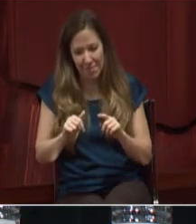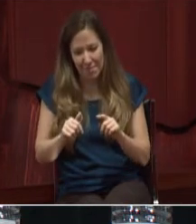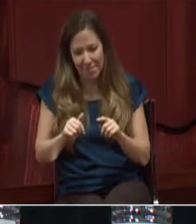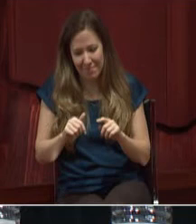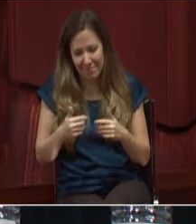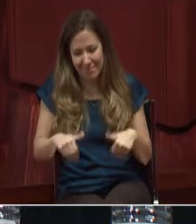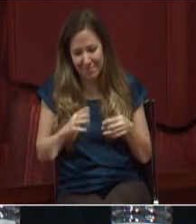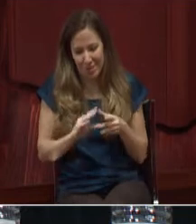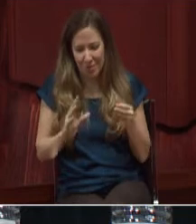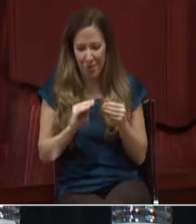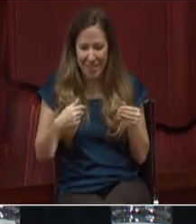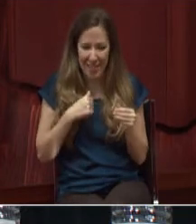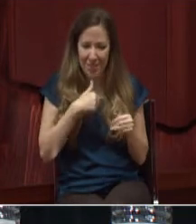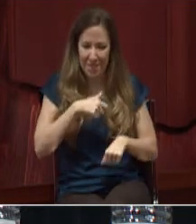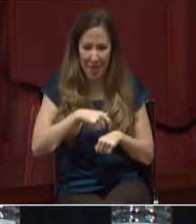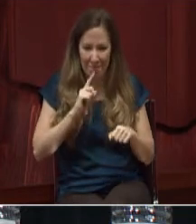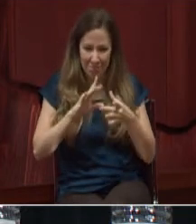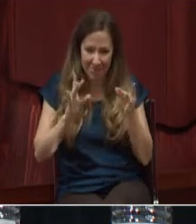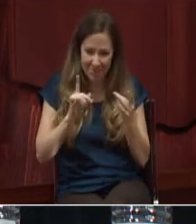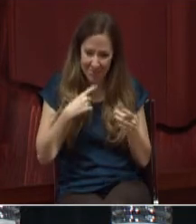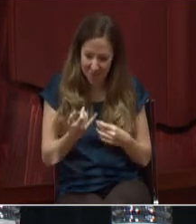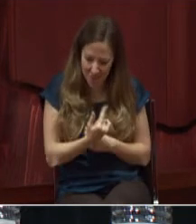even bother to get into,